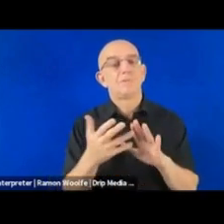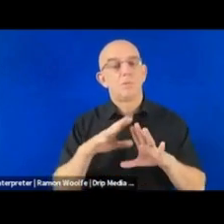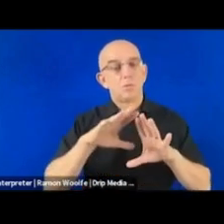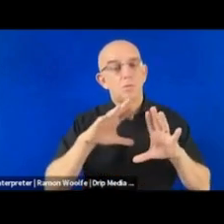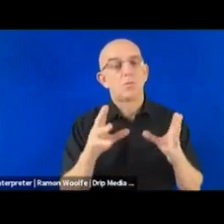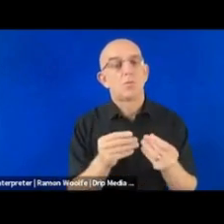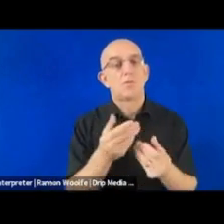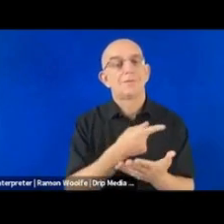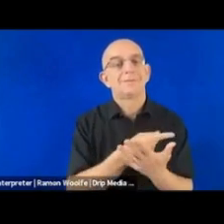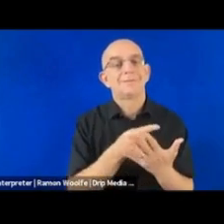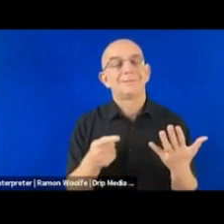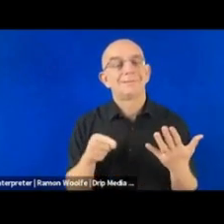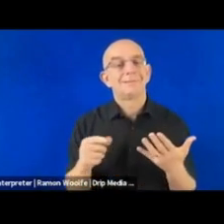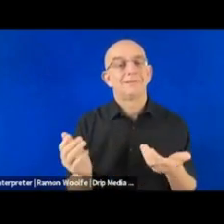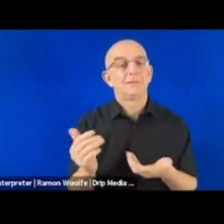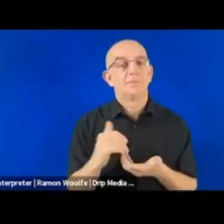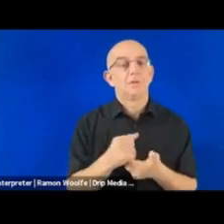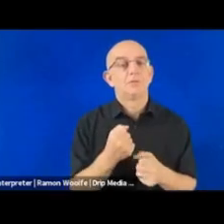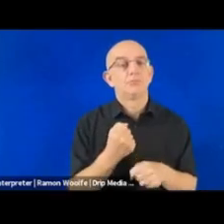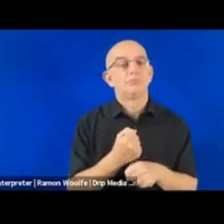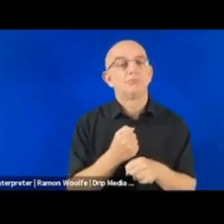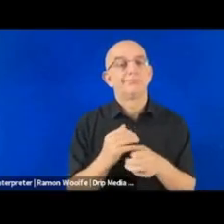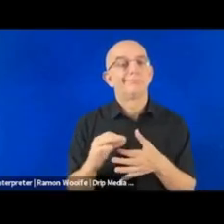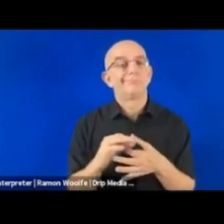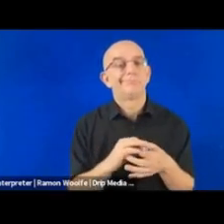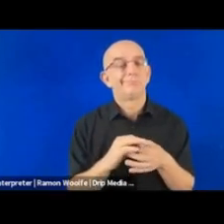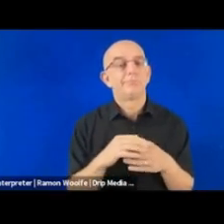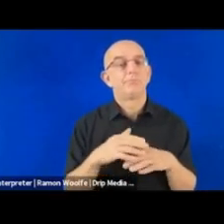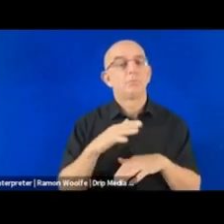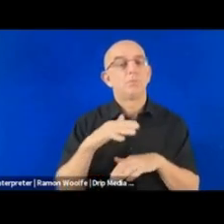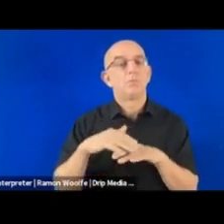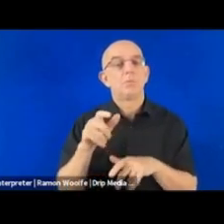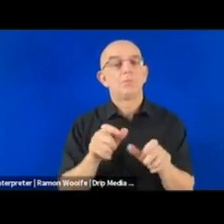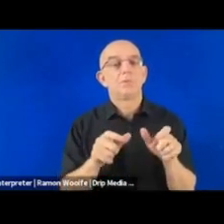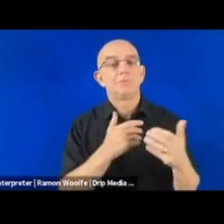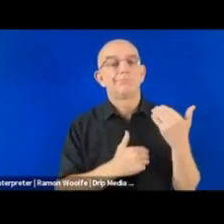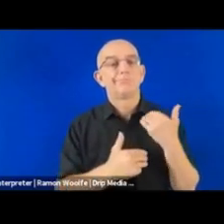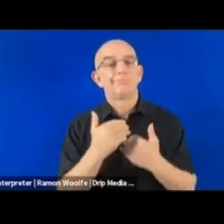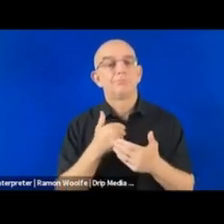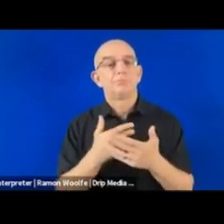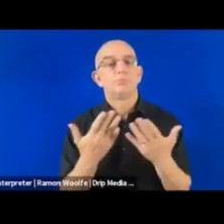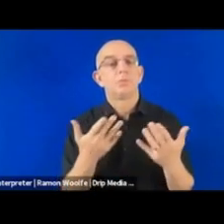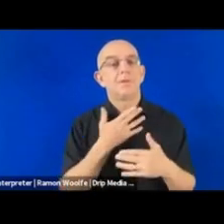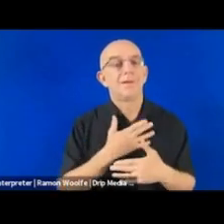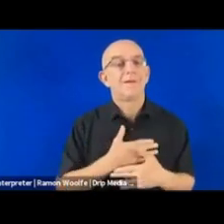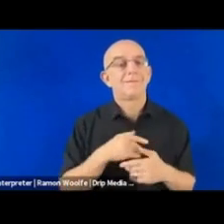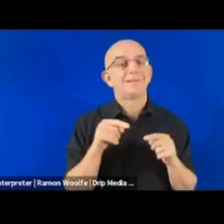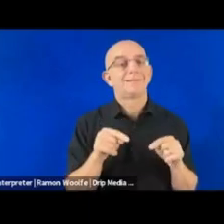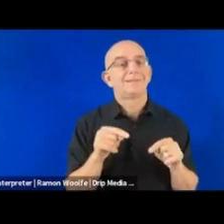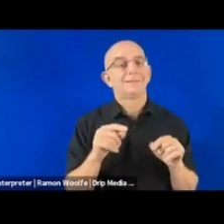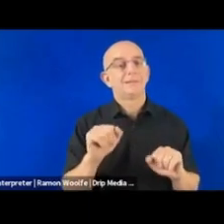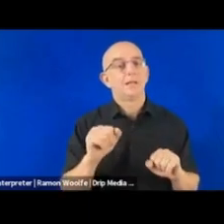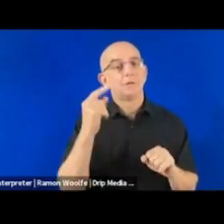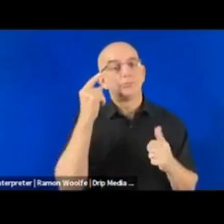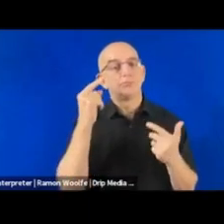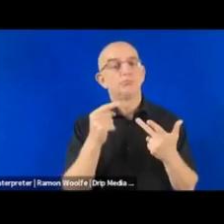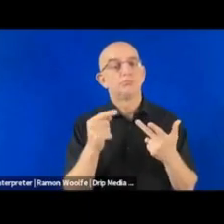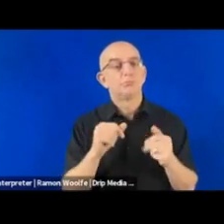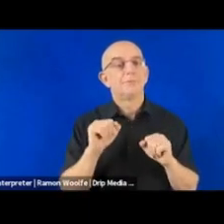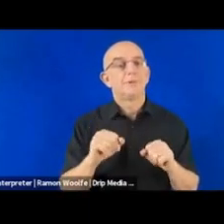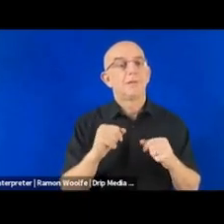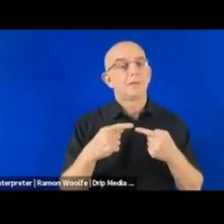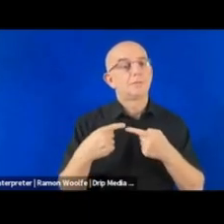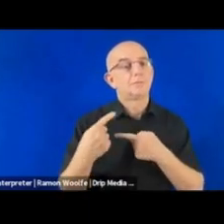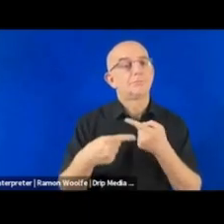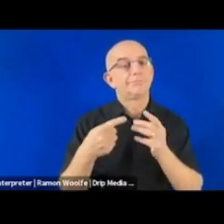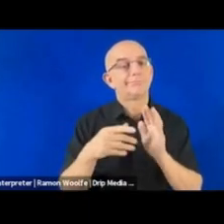rights, we also, with the training, the continuous training process, this knowledge of